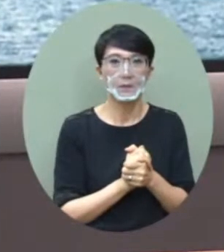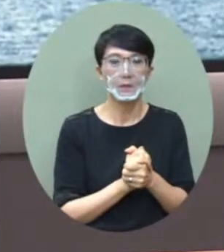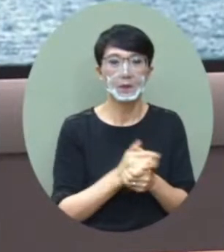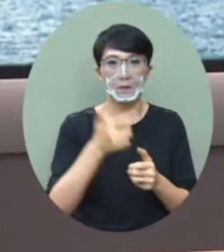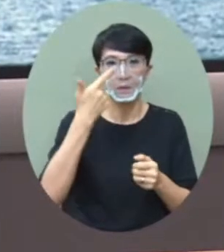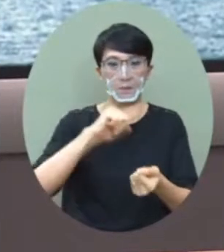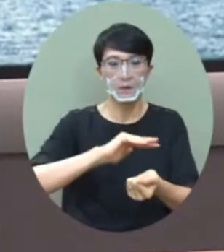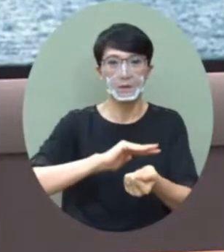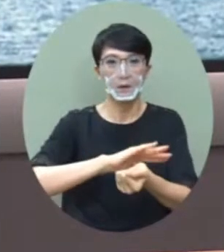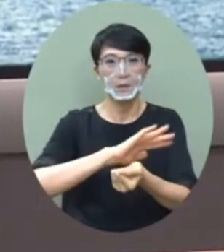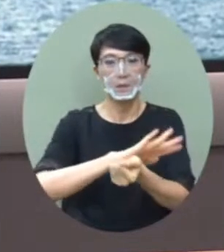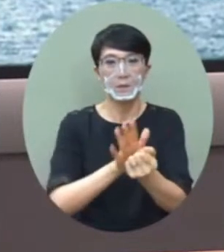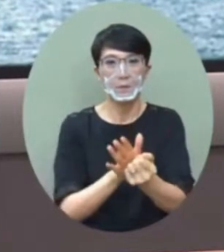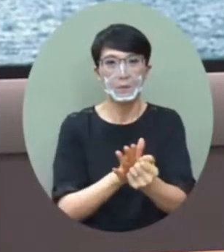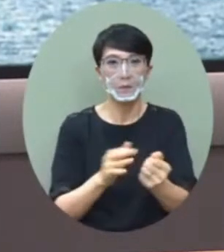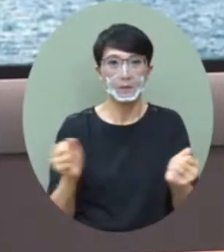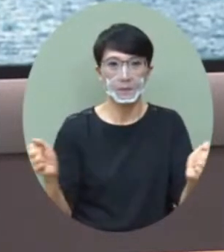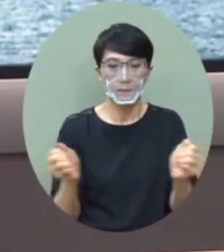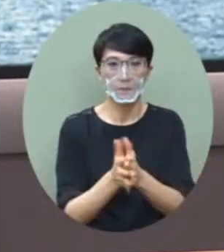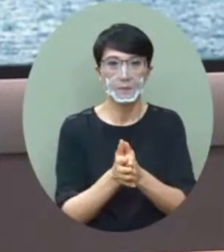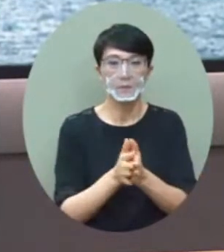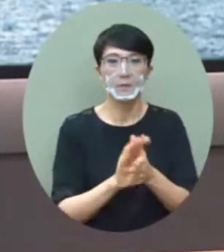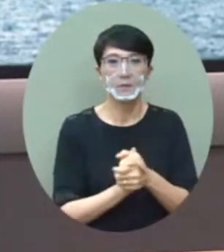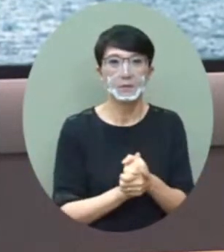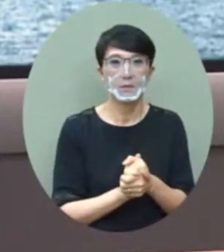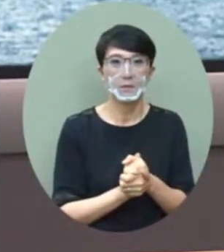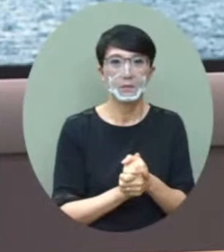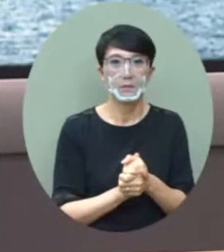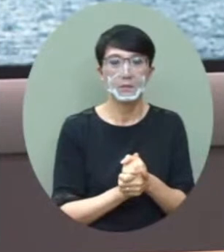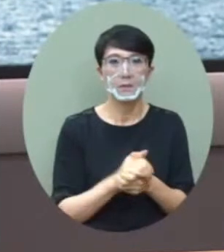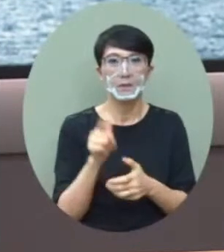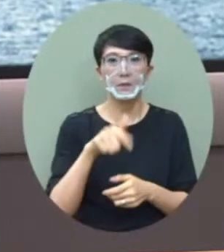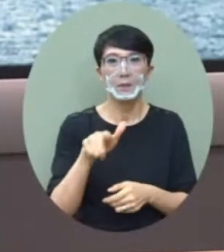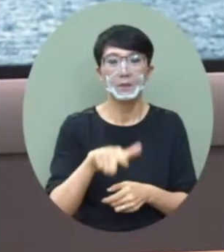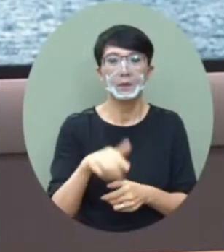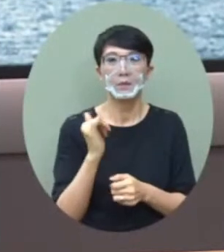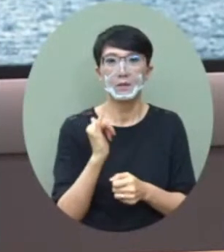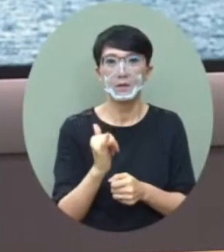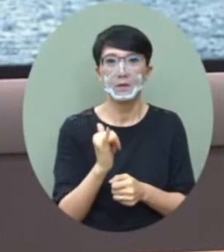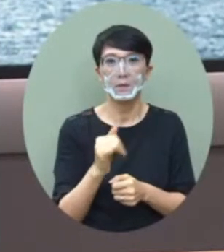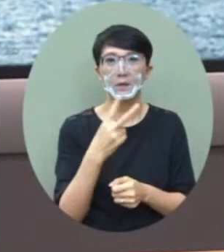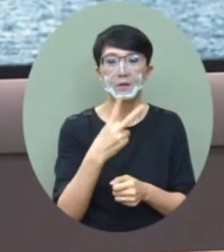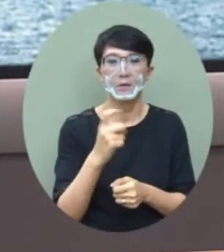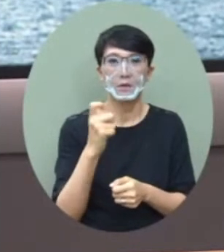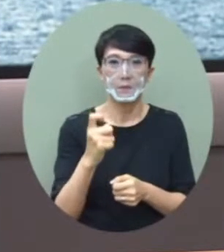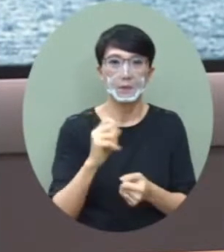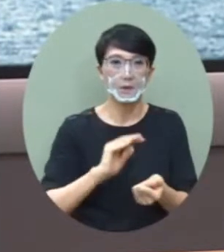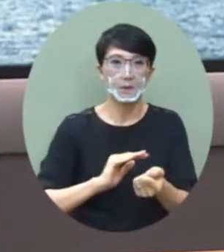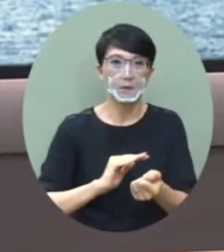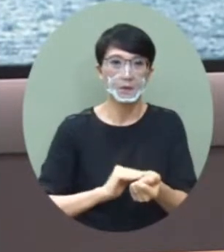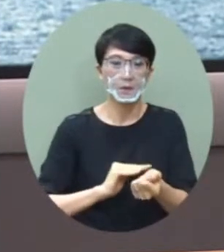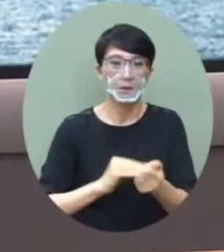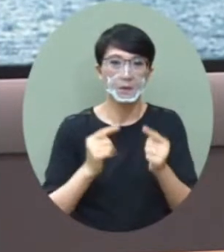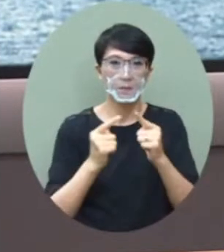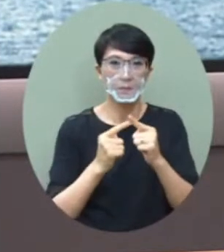18,118 staff members tested positive to COVID-19.